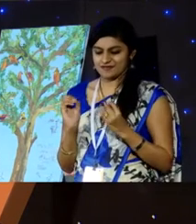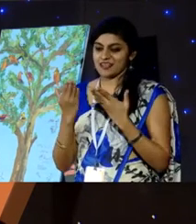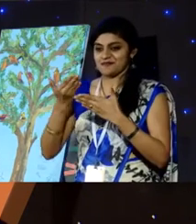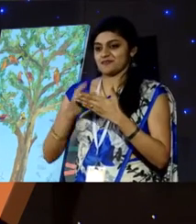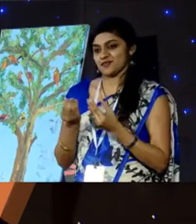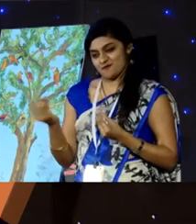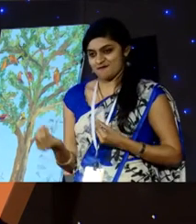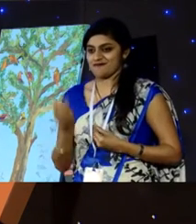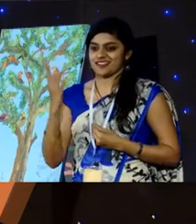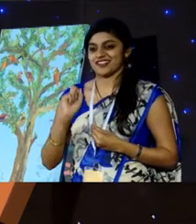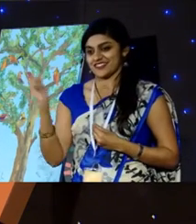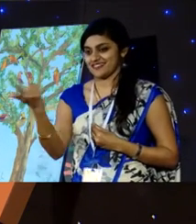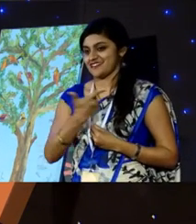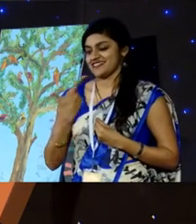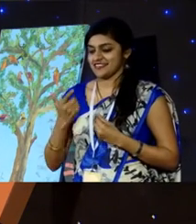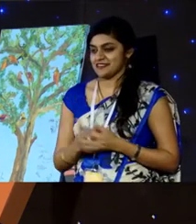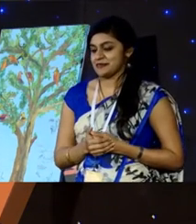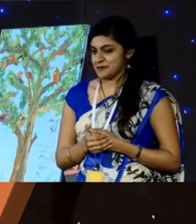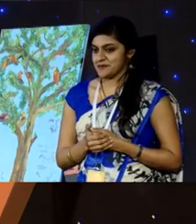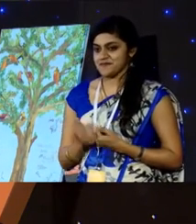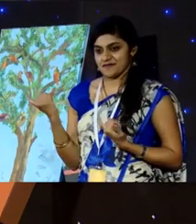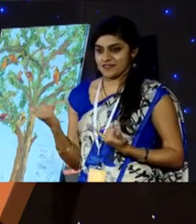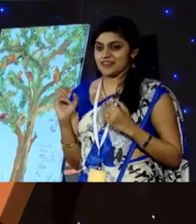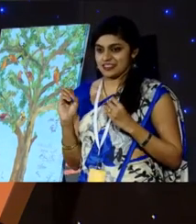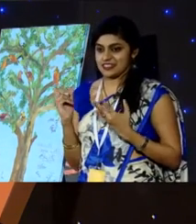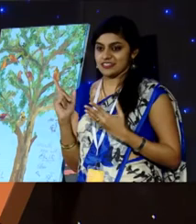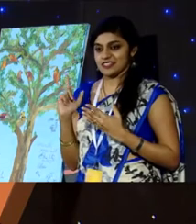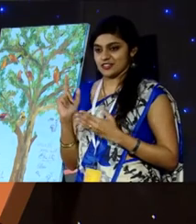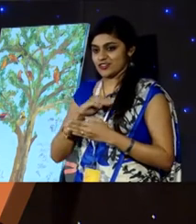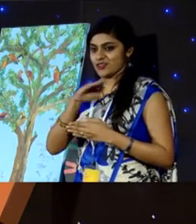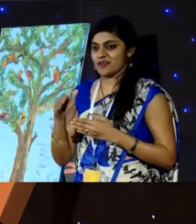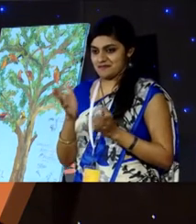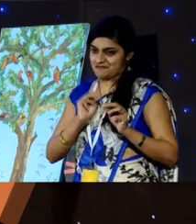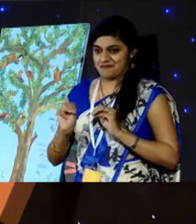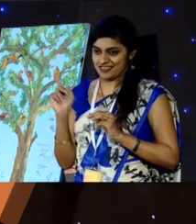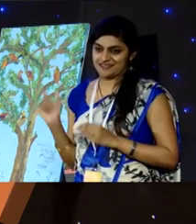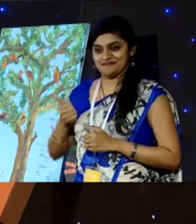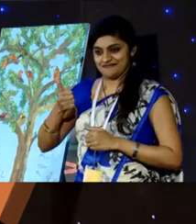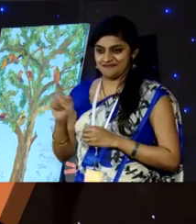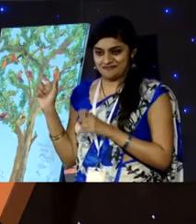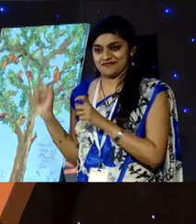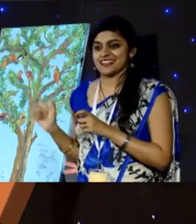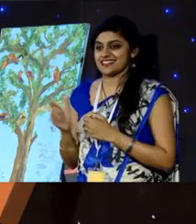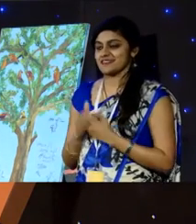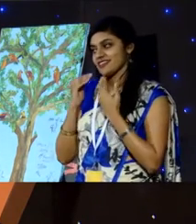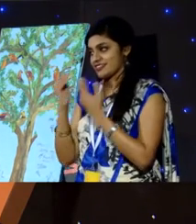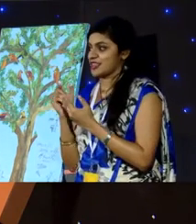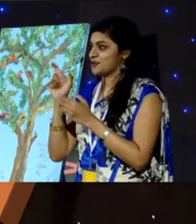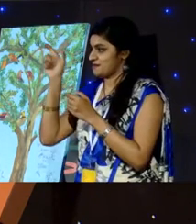again. And I'm going to be the host of today's first half. Thanks to Feroz and